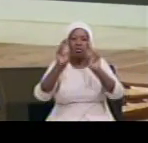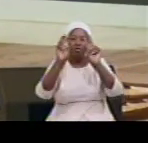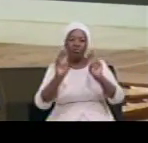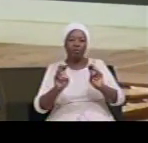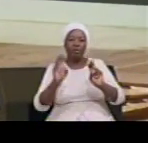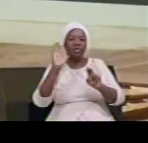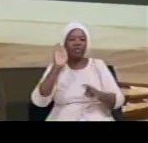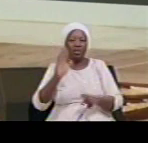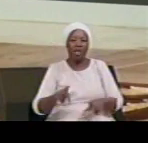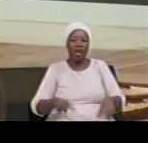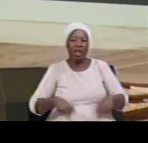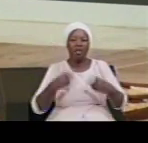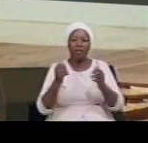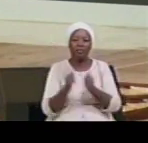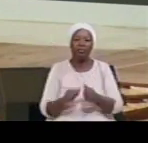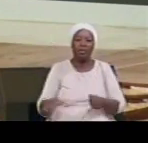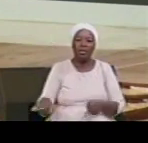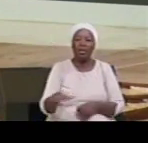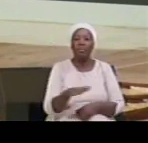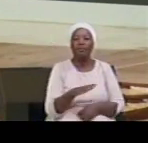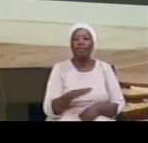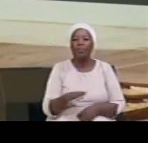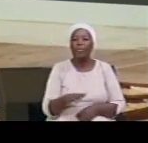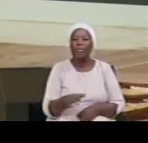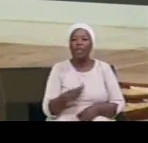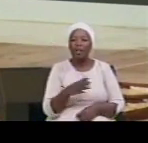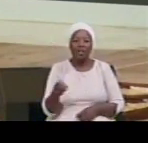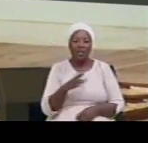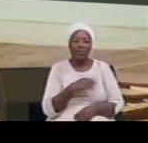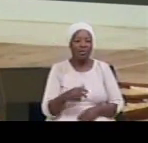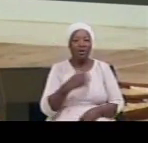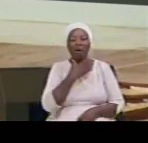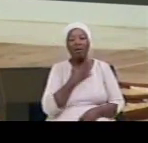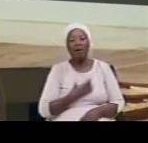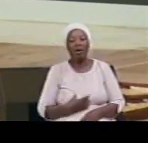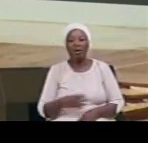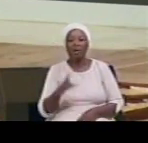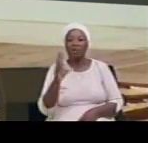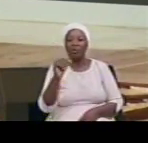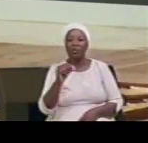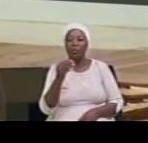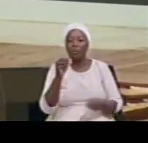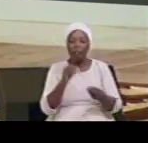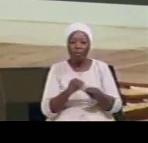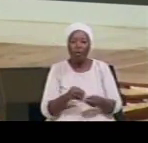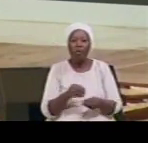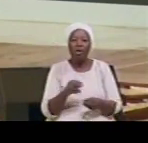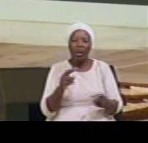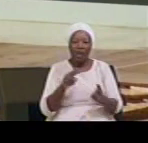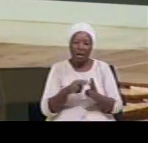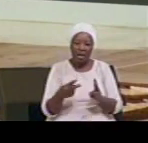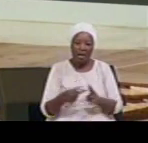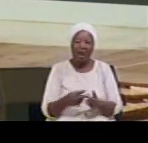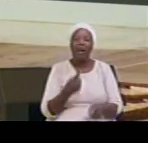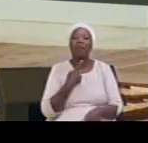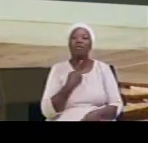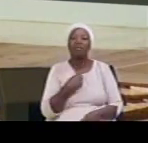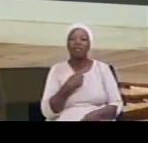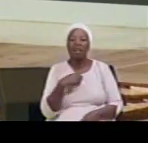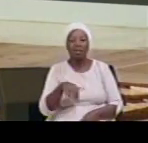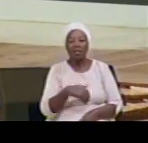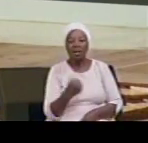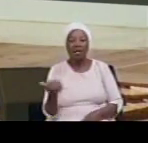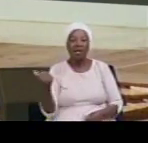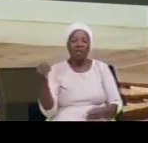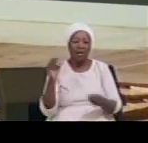with them. They shall hunger no more, neither thirst any more.